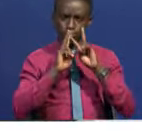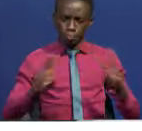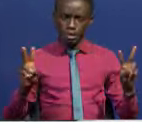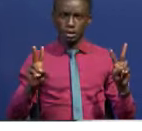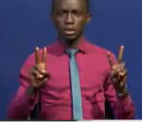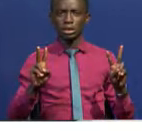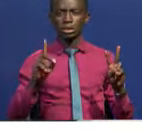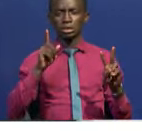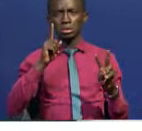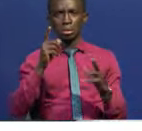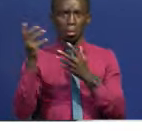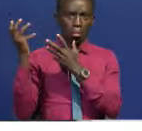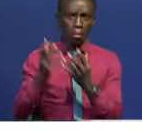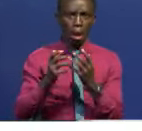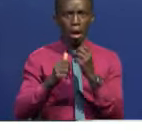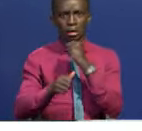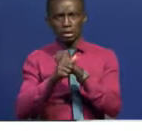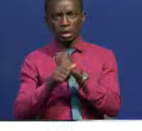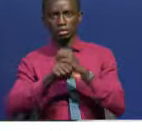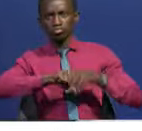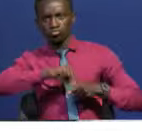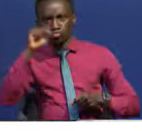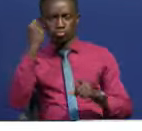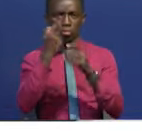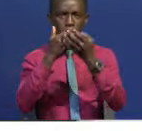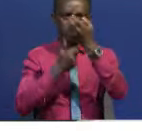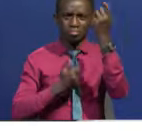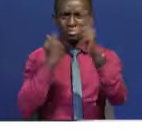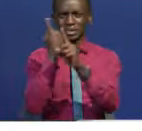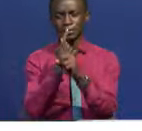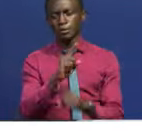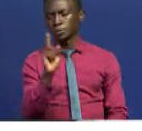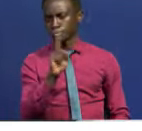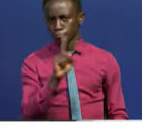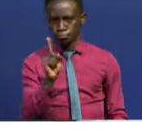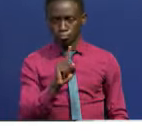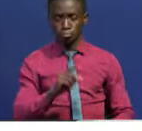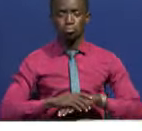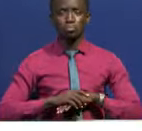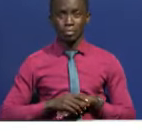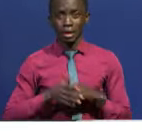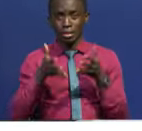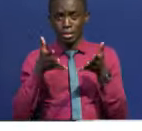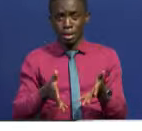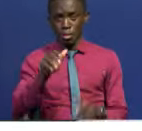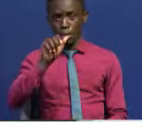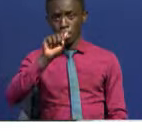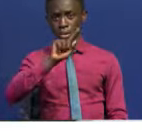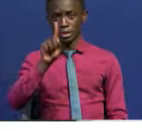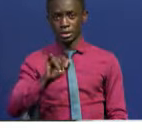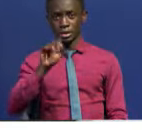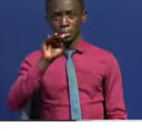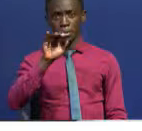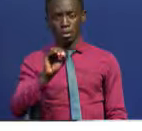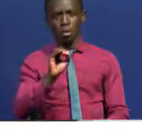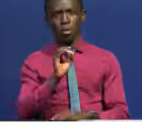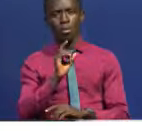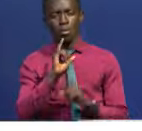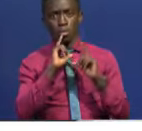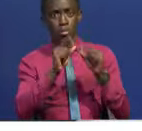activities by 6:30 or by dusk. This as Azimio One Kenya Coalition directed its members of the National Assembly